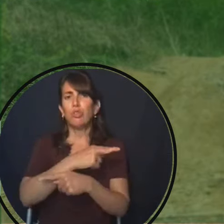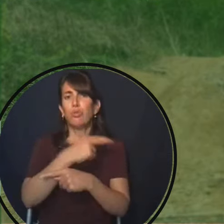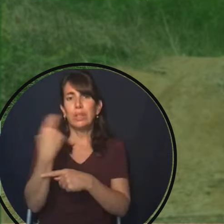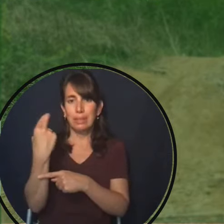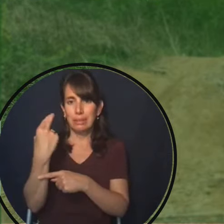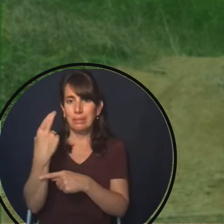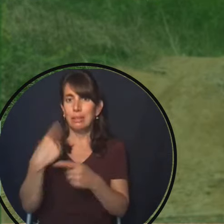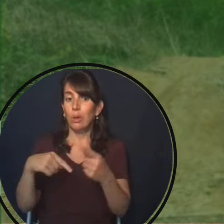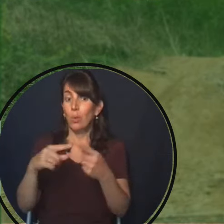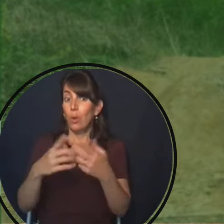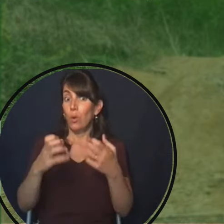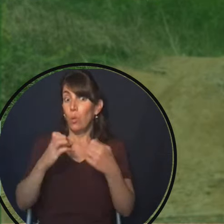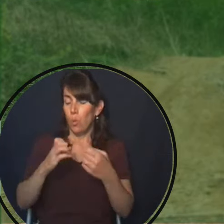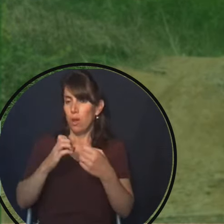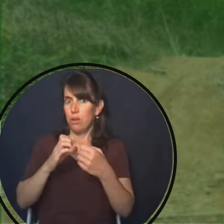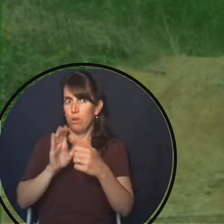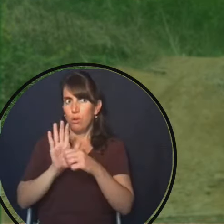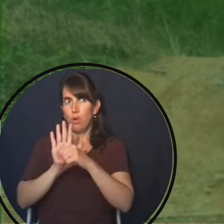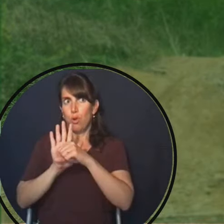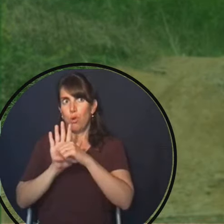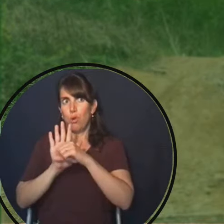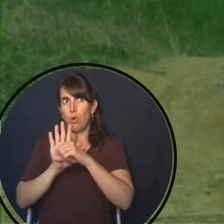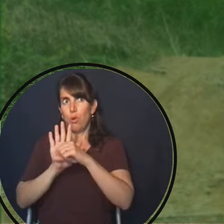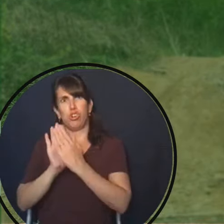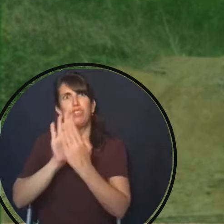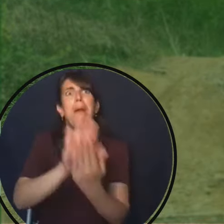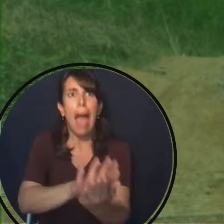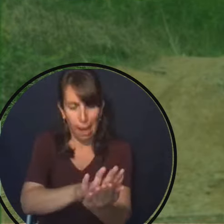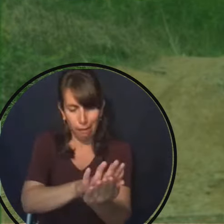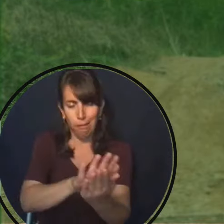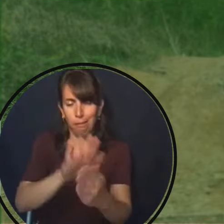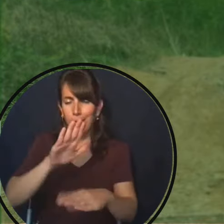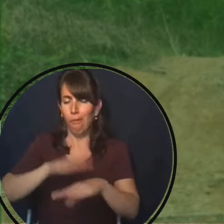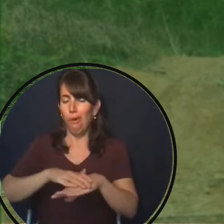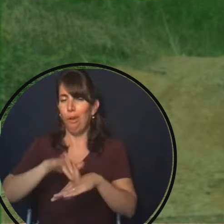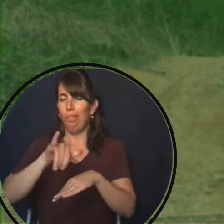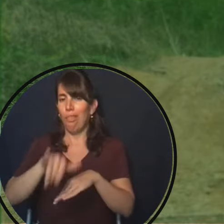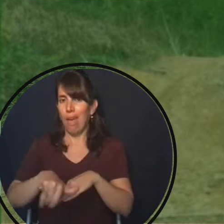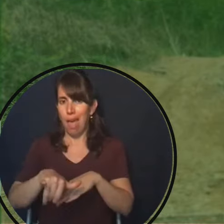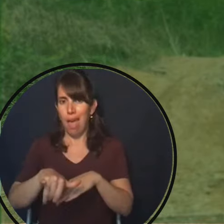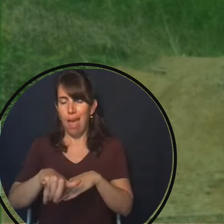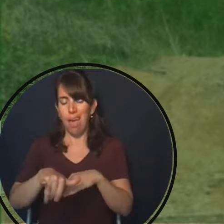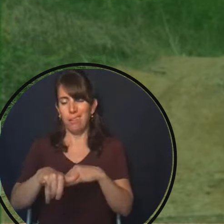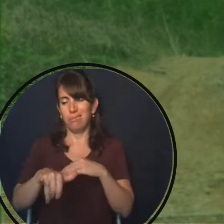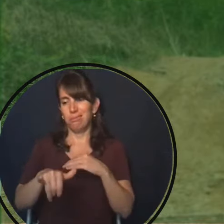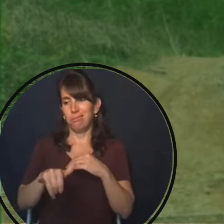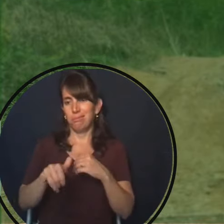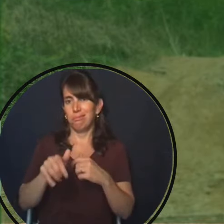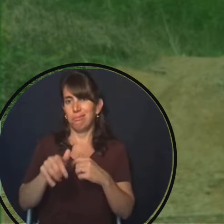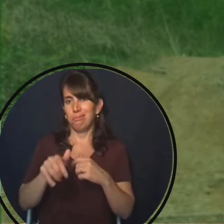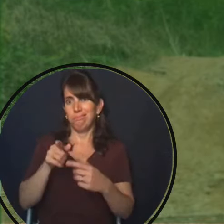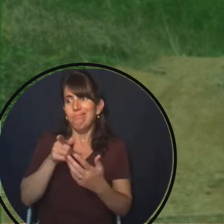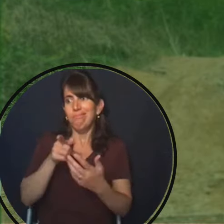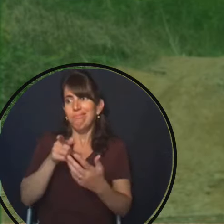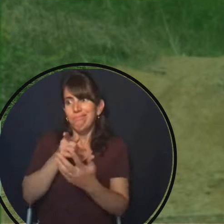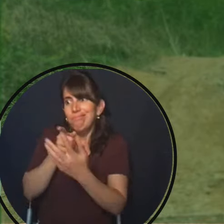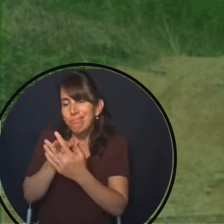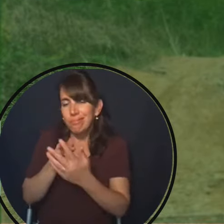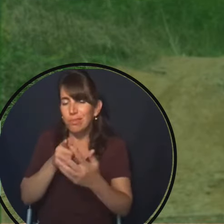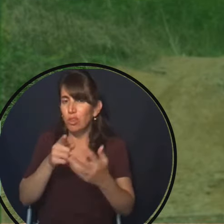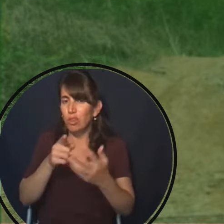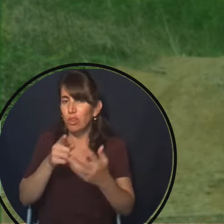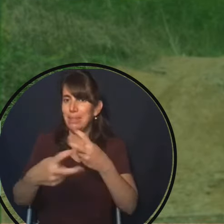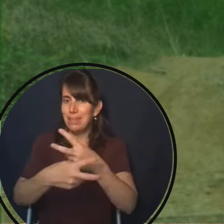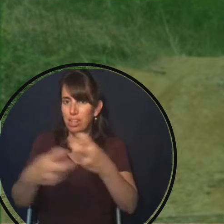kinds of criminalization. And I think, you know, Kelsey's example about what the Yellowhammer Fund has been thinking about really hits